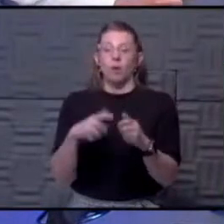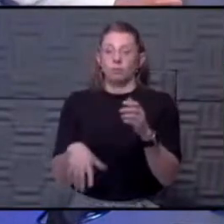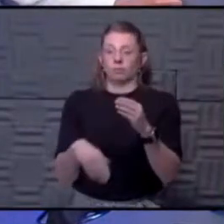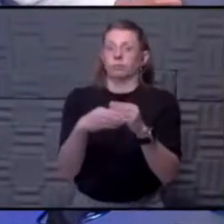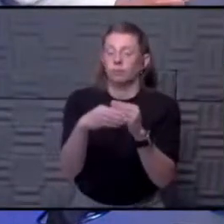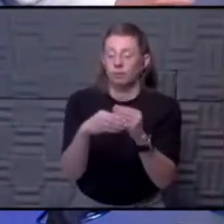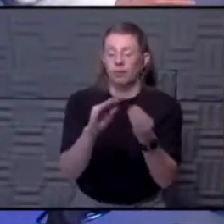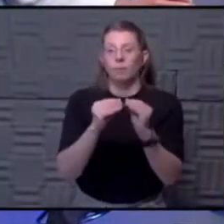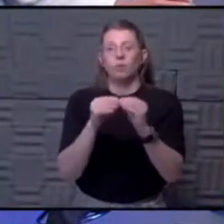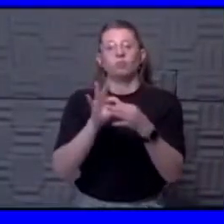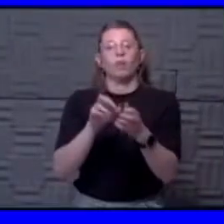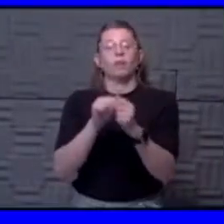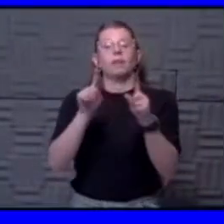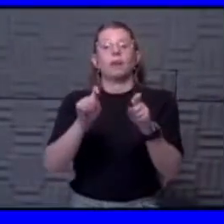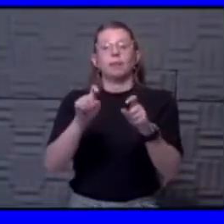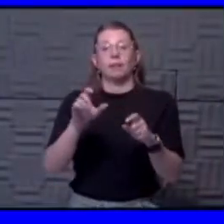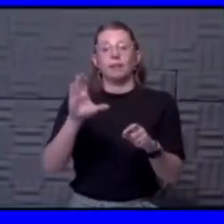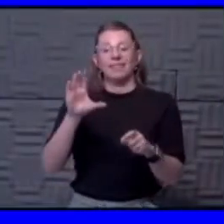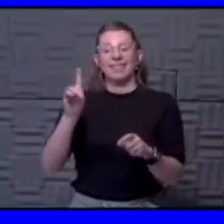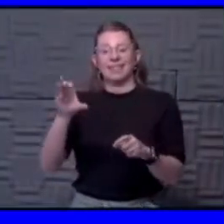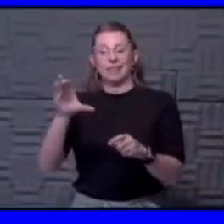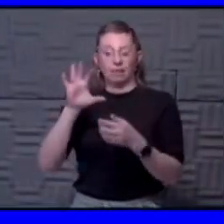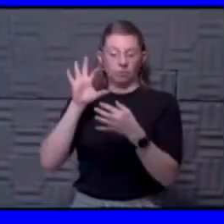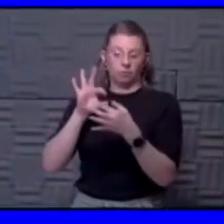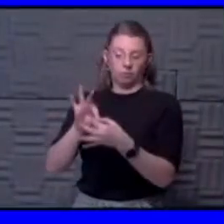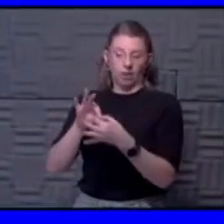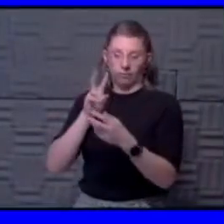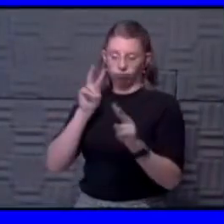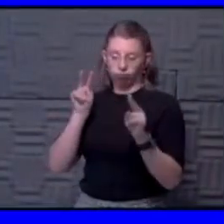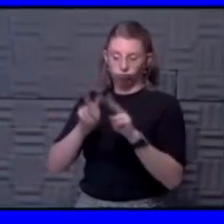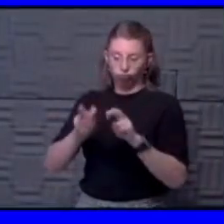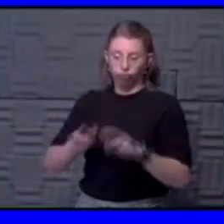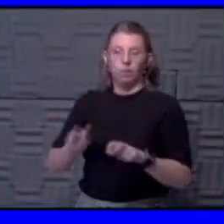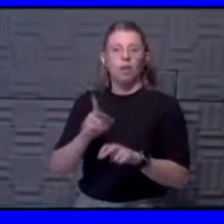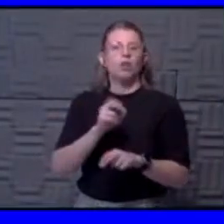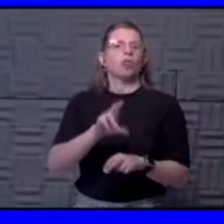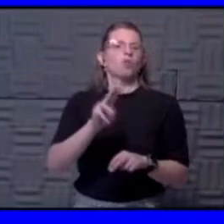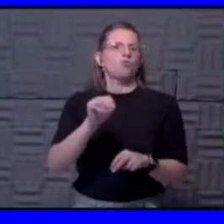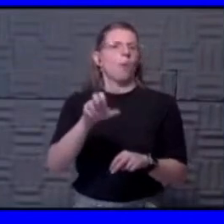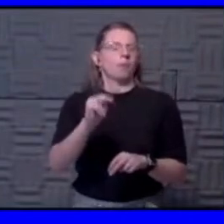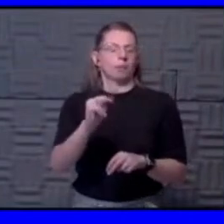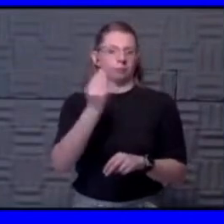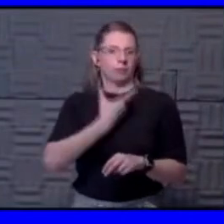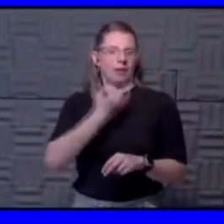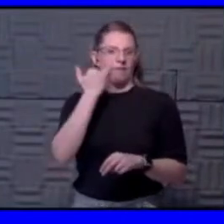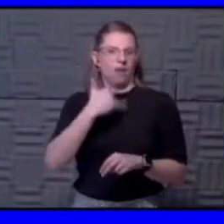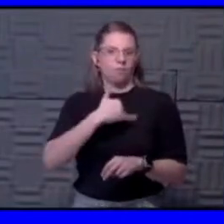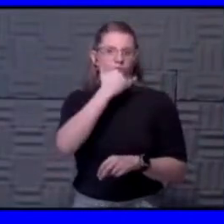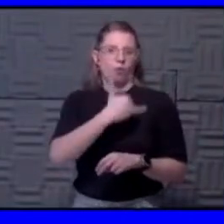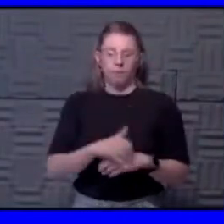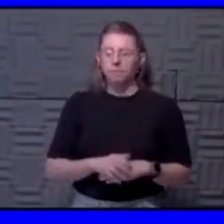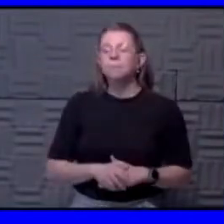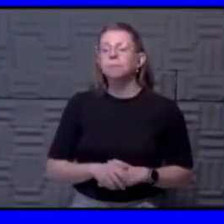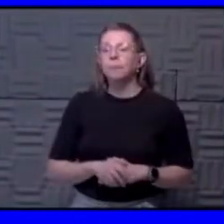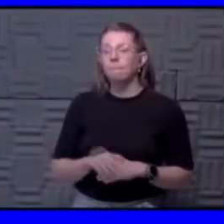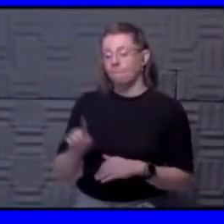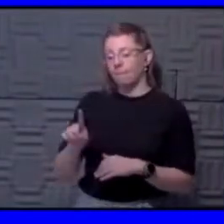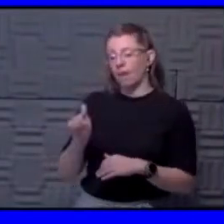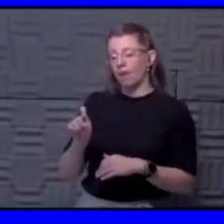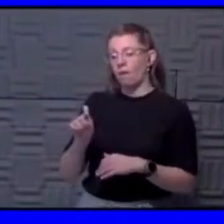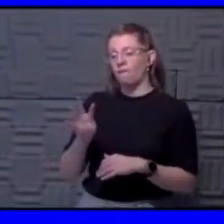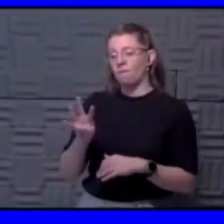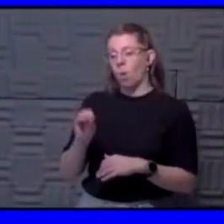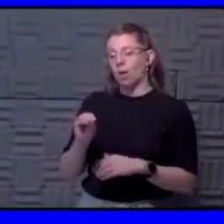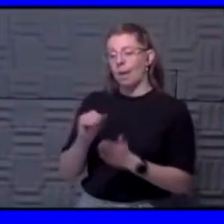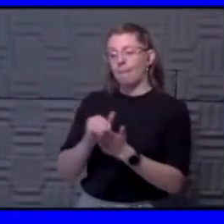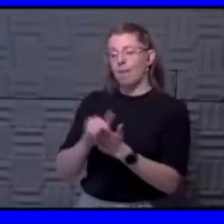about testing, I was just looking at the CDC, and certainly Dr. Norman can correct me, but I looked about